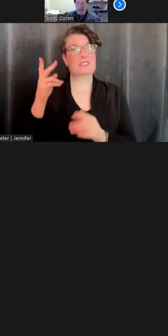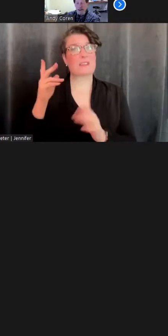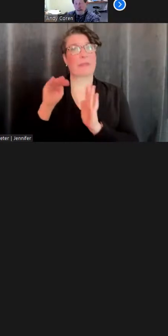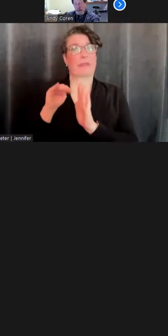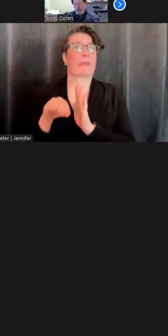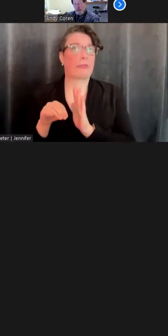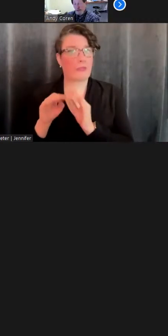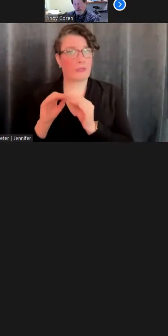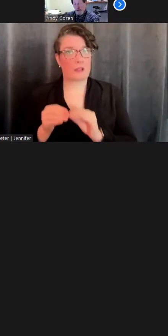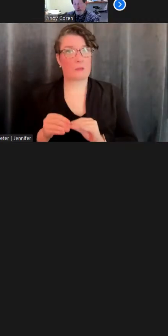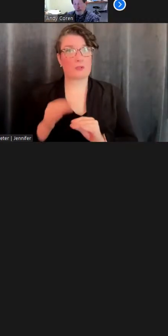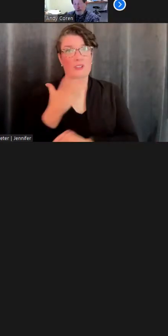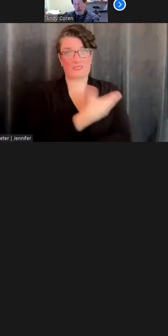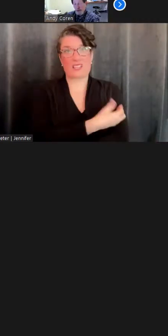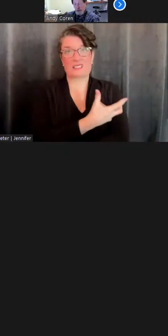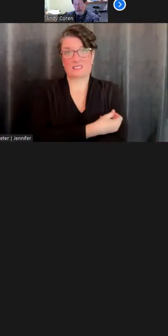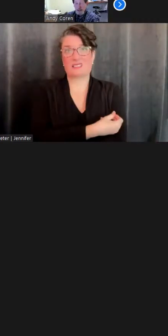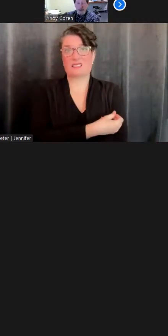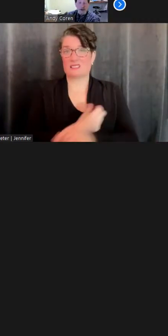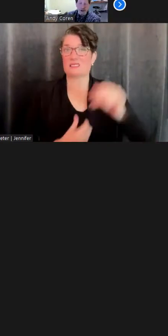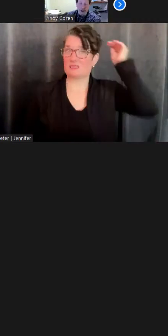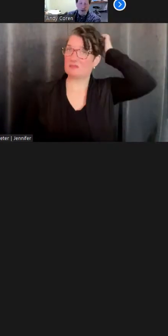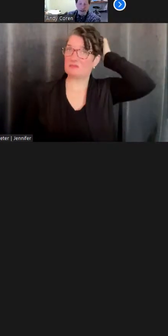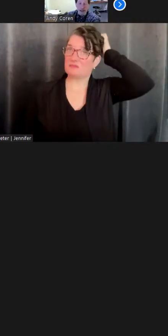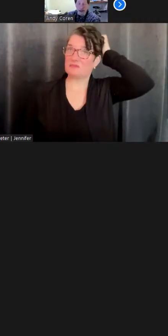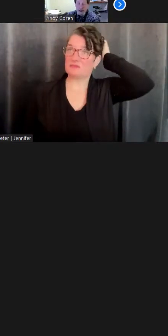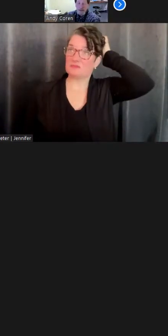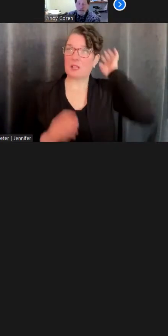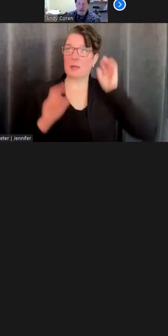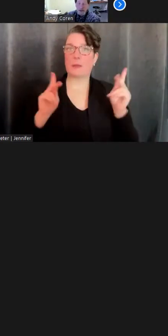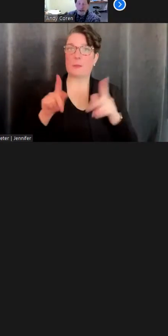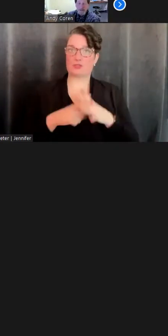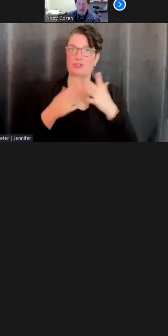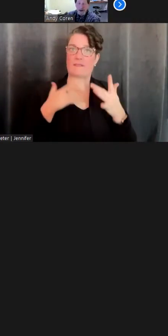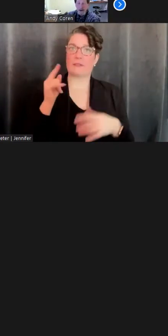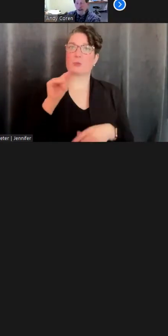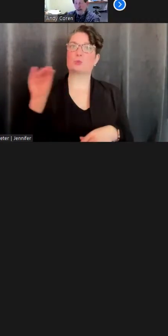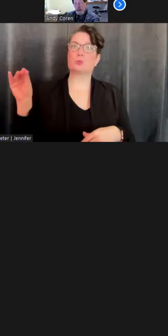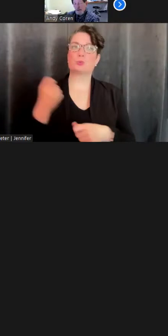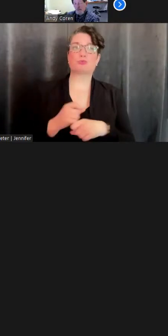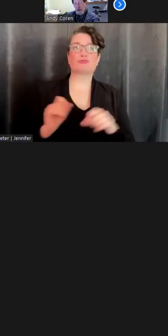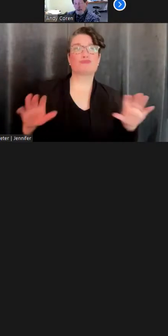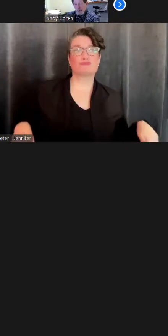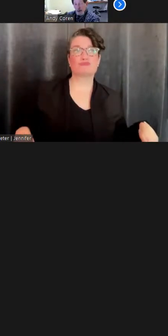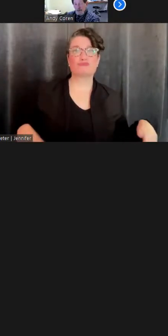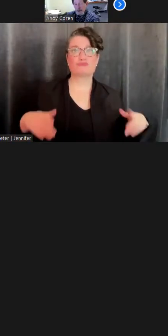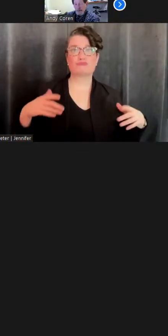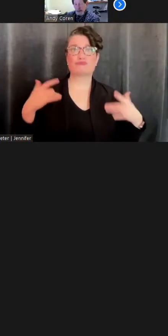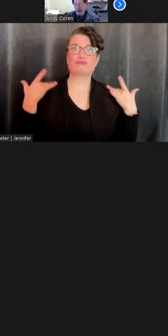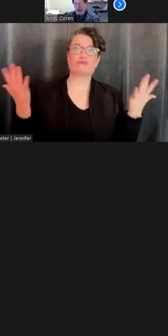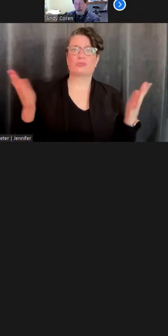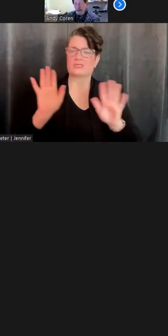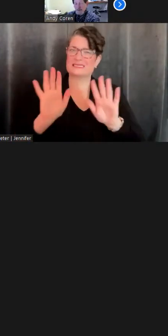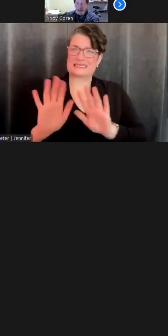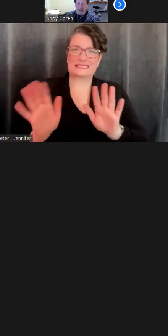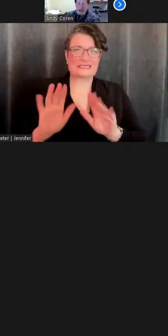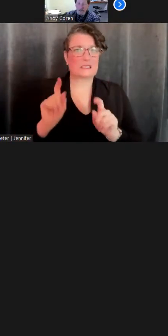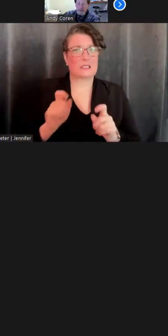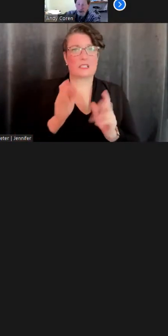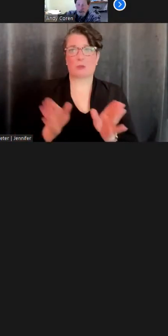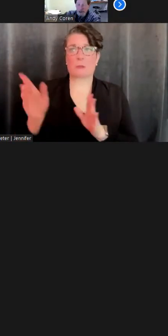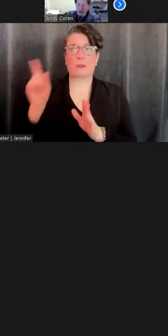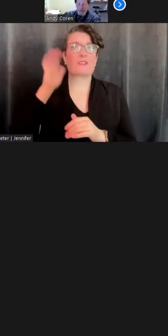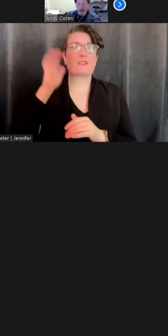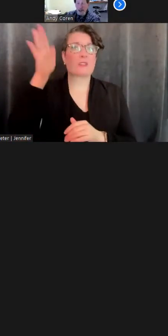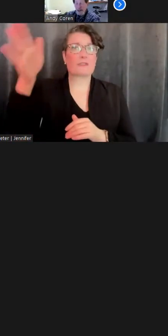vaccinations because we're getting too secure. And I think we really need to prepare for other waves coming on. And these vaccines